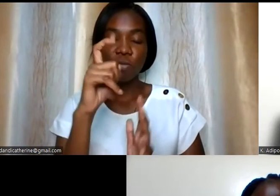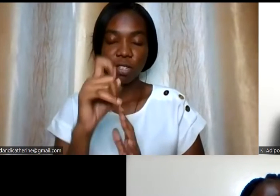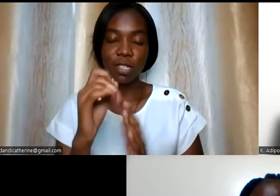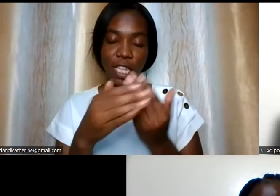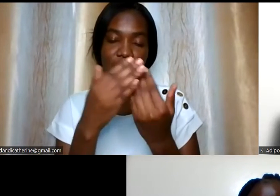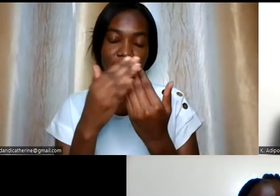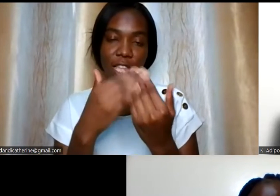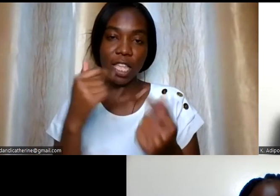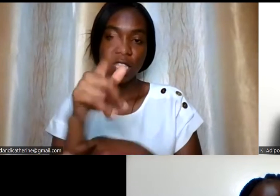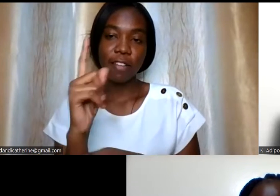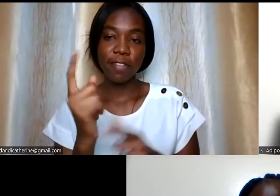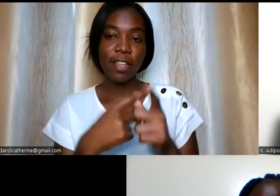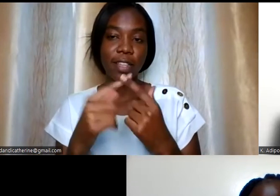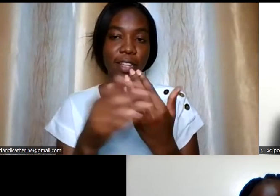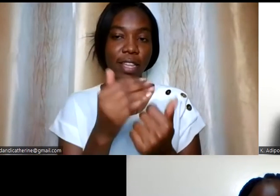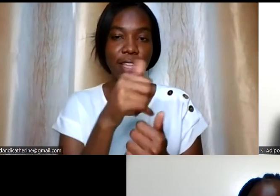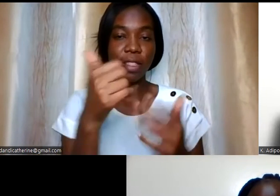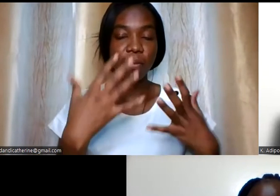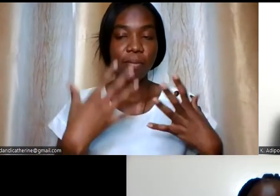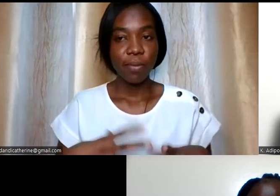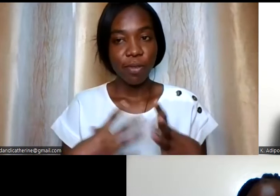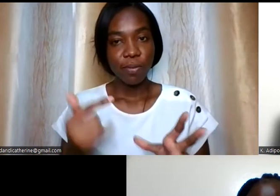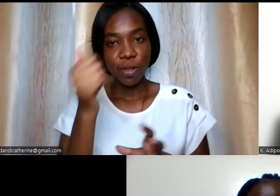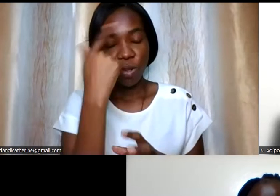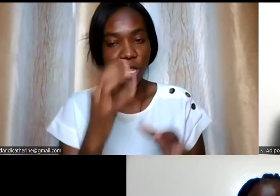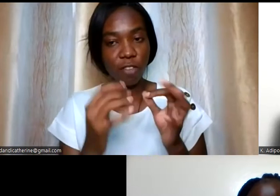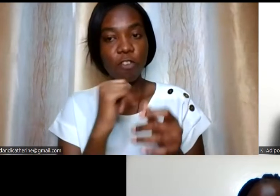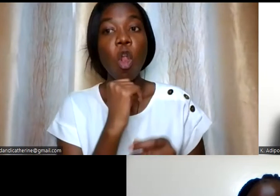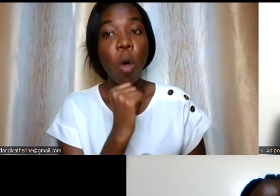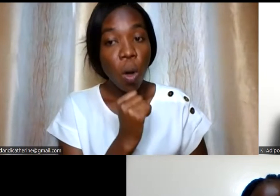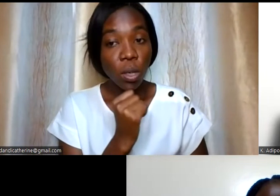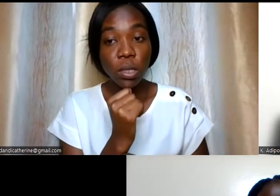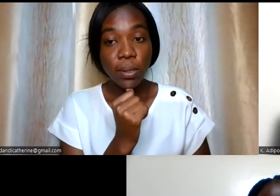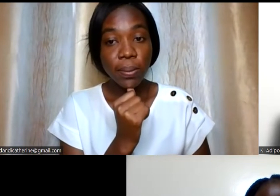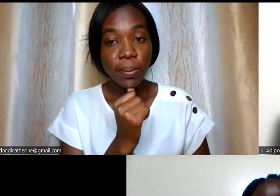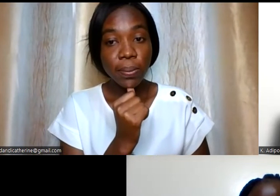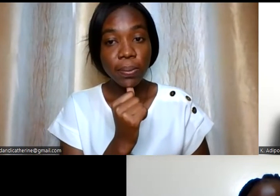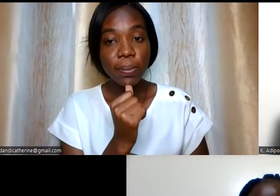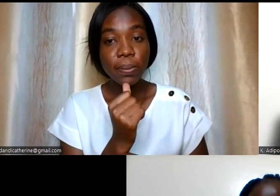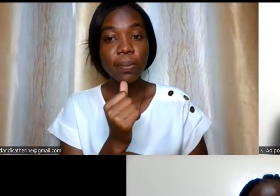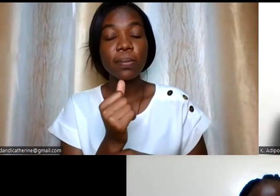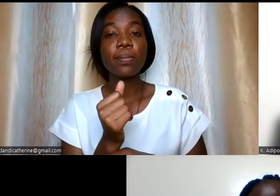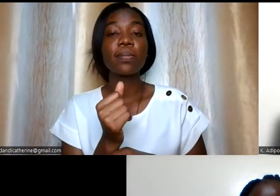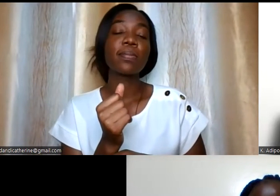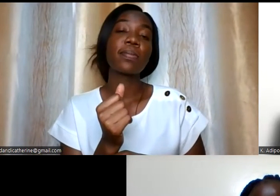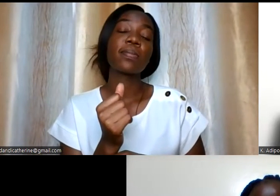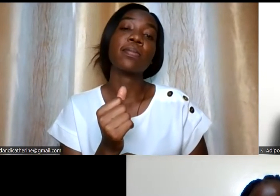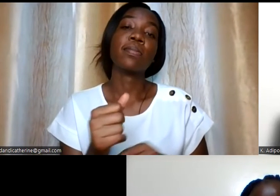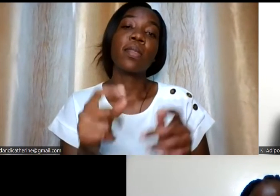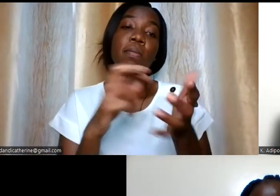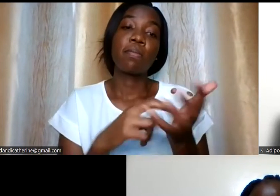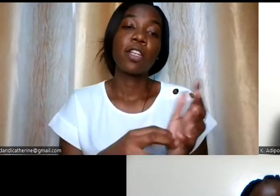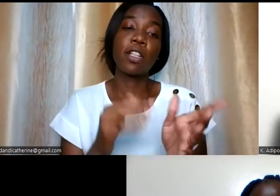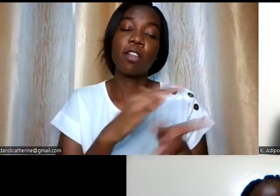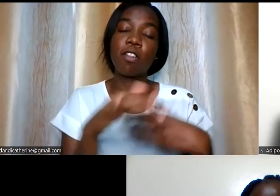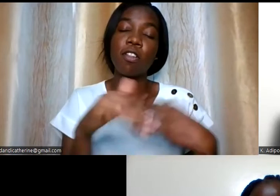yourself in order to take care of the other people. Because if you don't, then whatever it is, you are in charge of all this